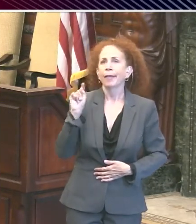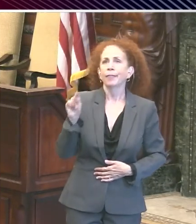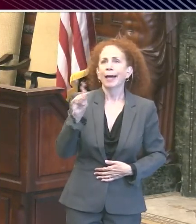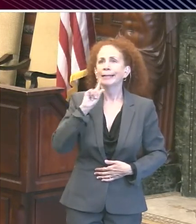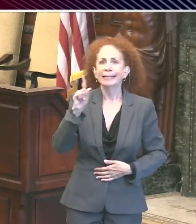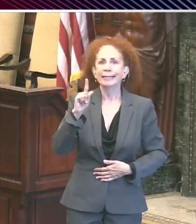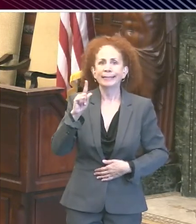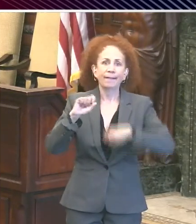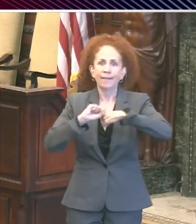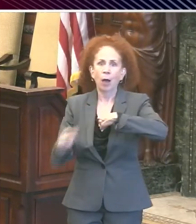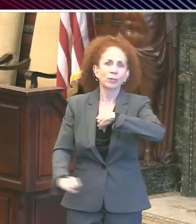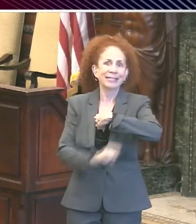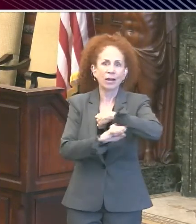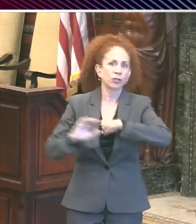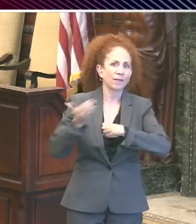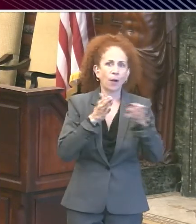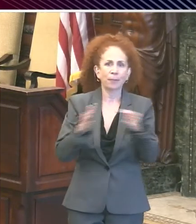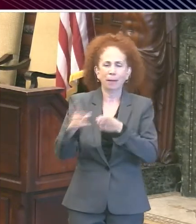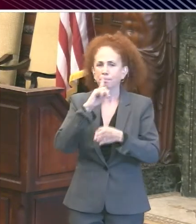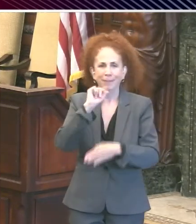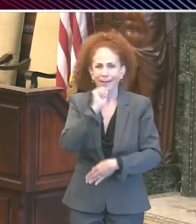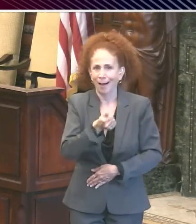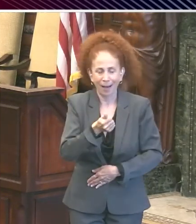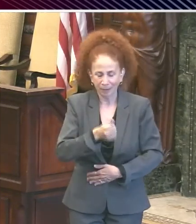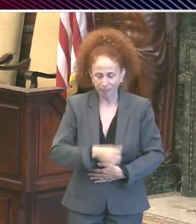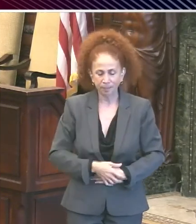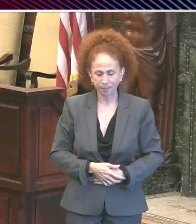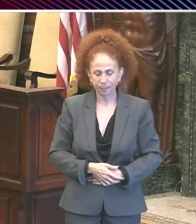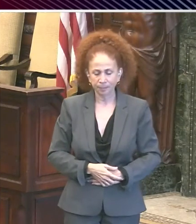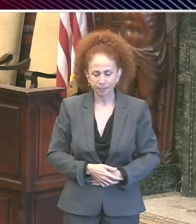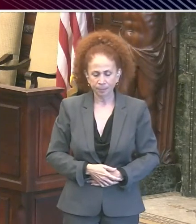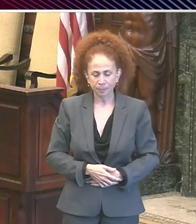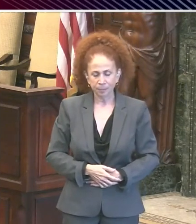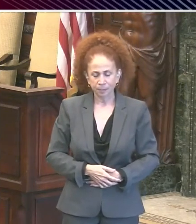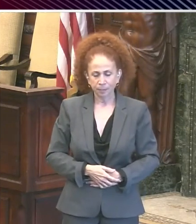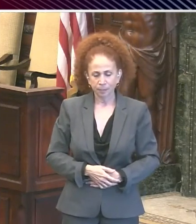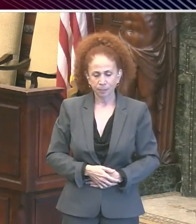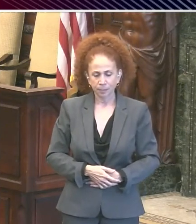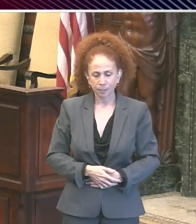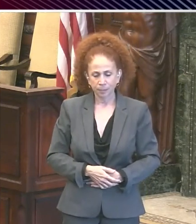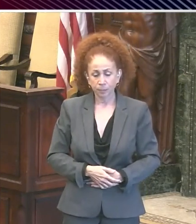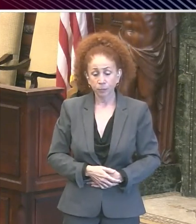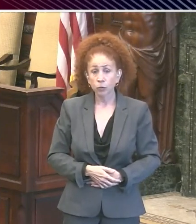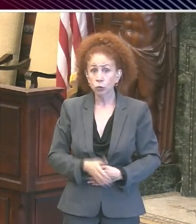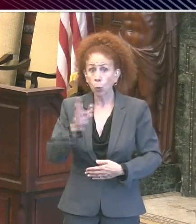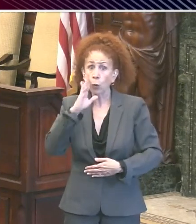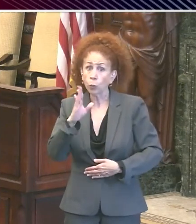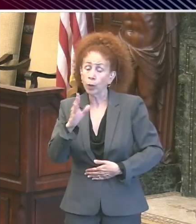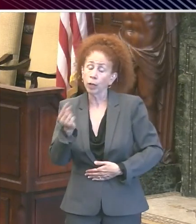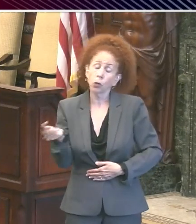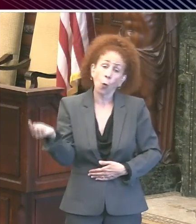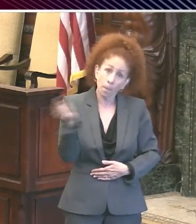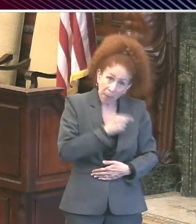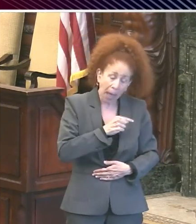the foundation of that plan. And so, we'll certainly go back and look